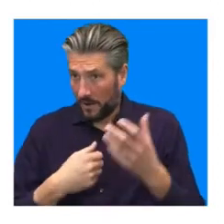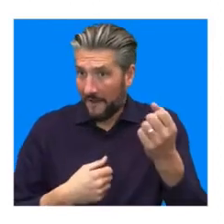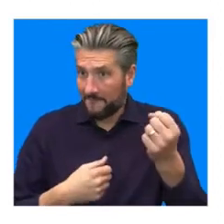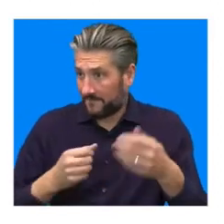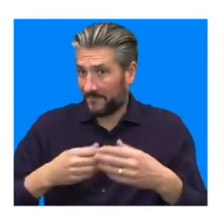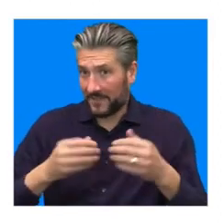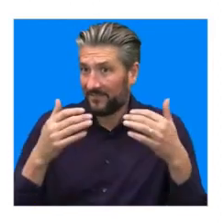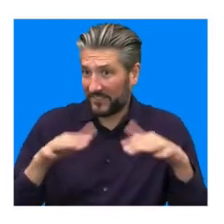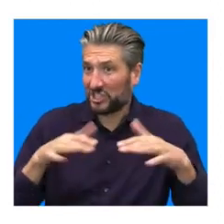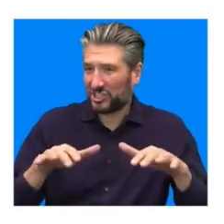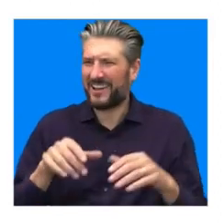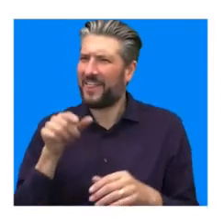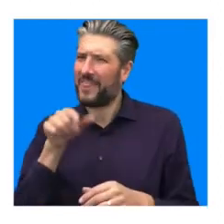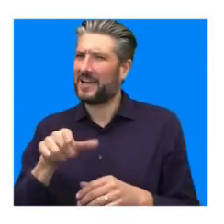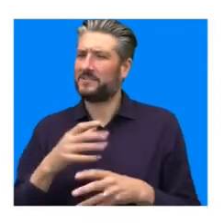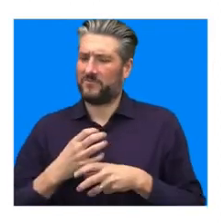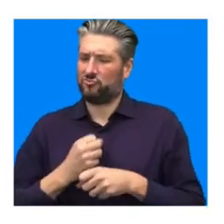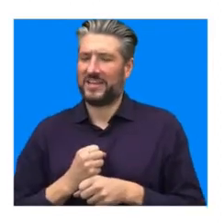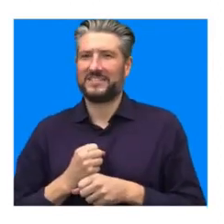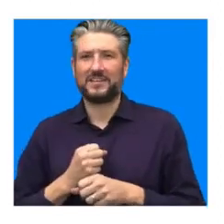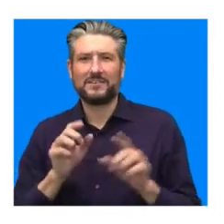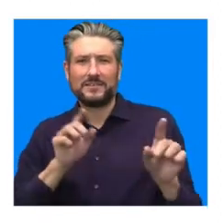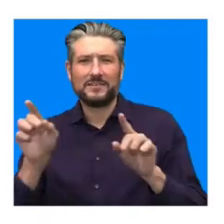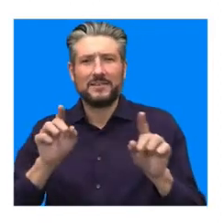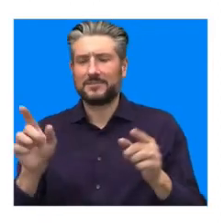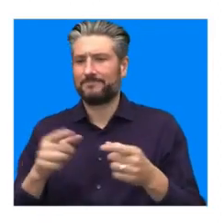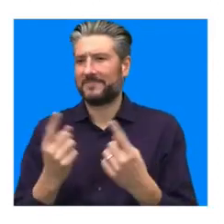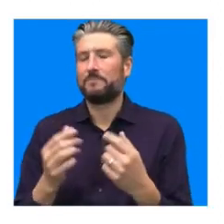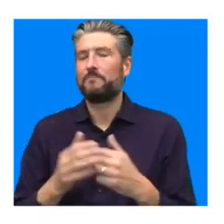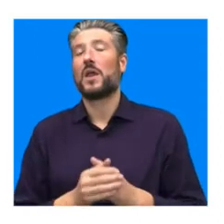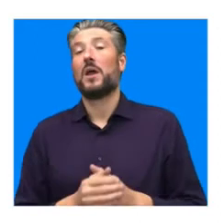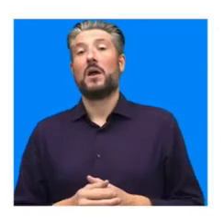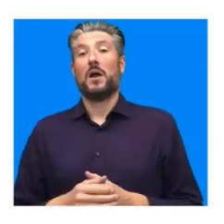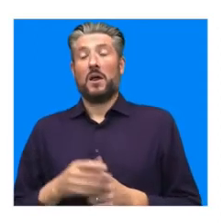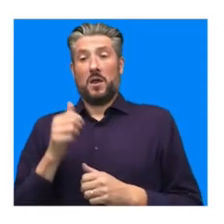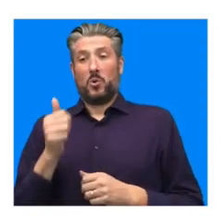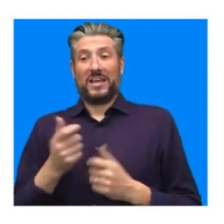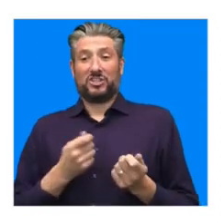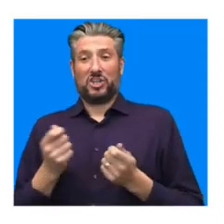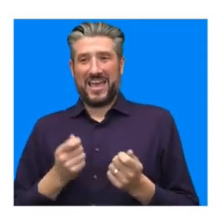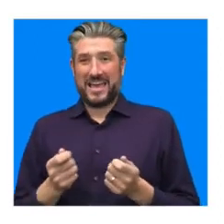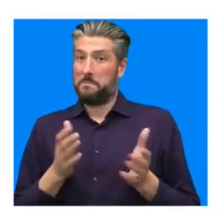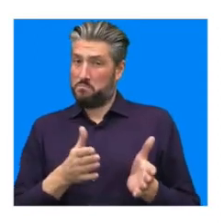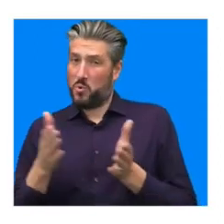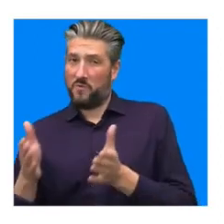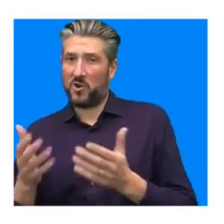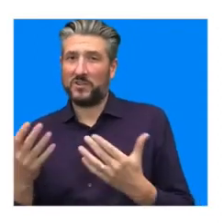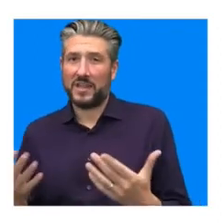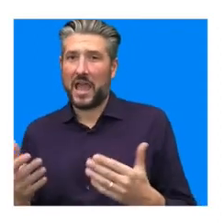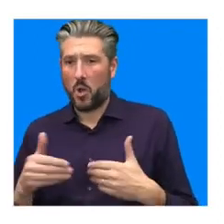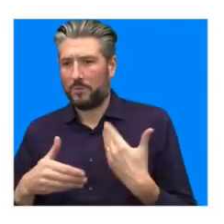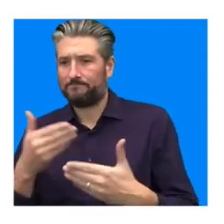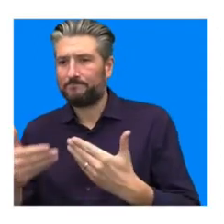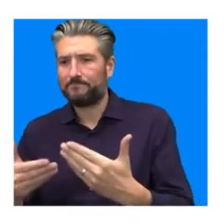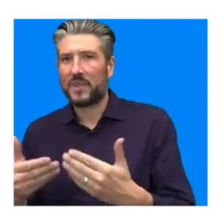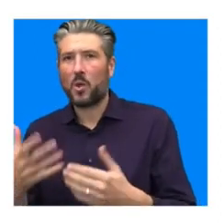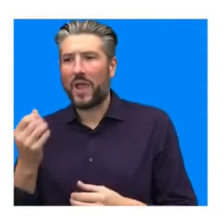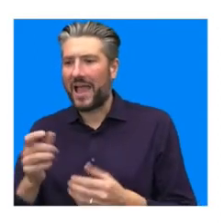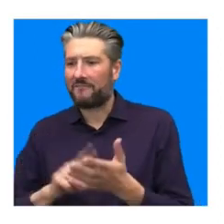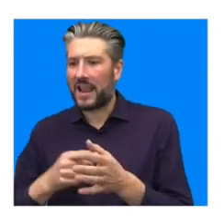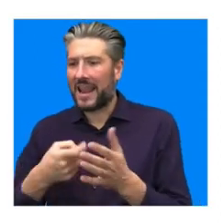the frustrations lie, I think. I'm going to have to move on now because I think we've got Larry waiting.